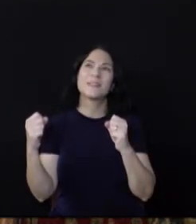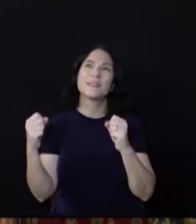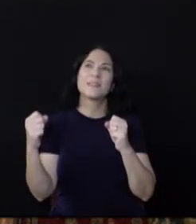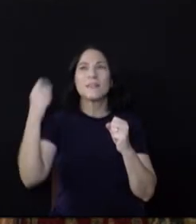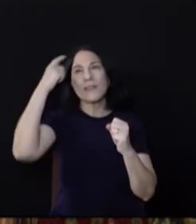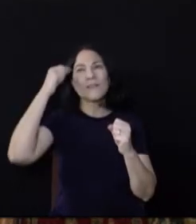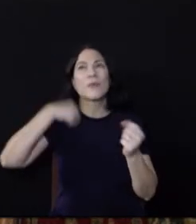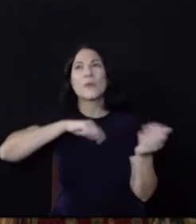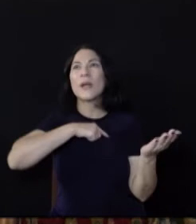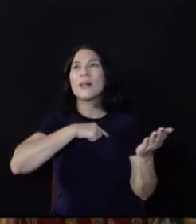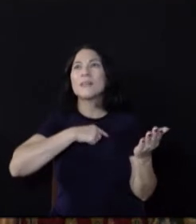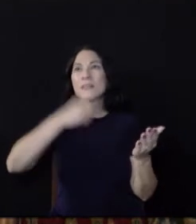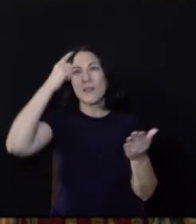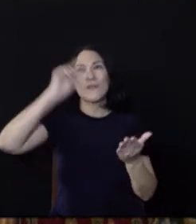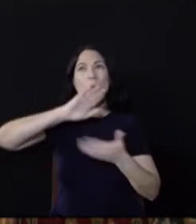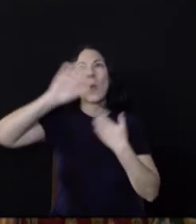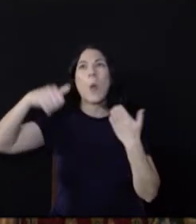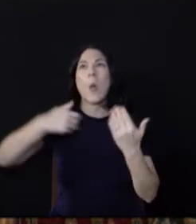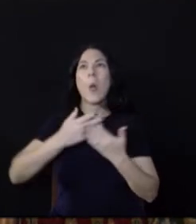for us and for all of creation.